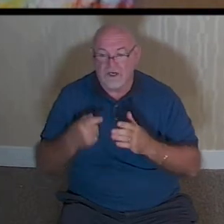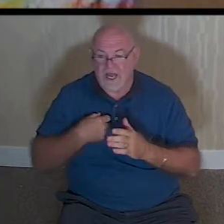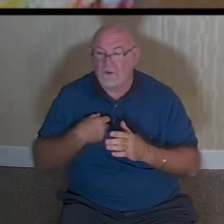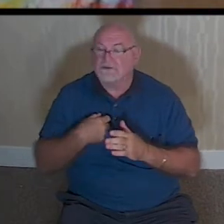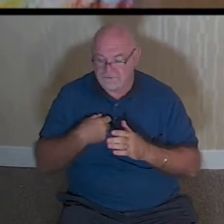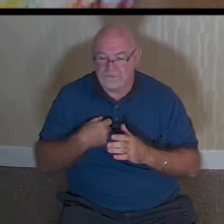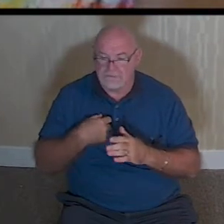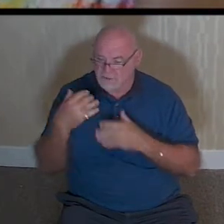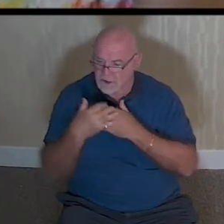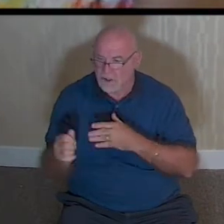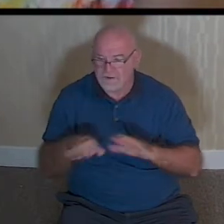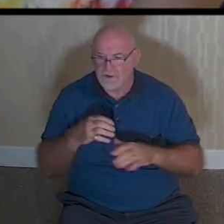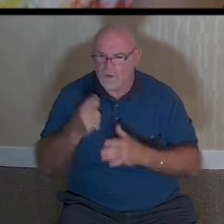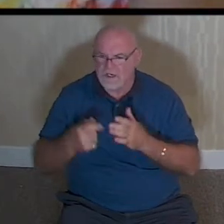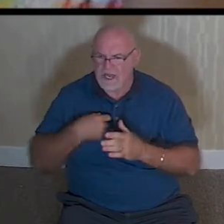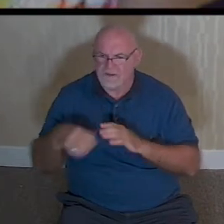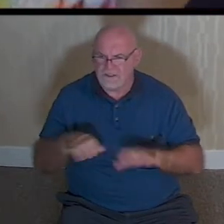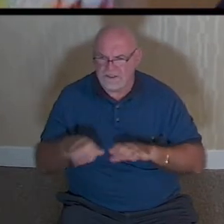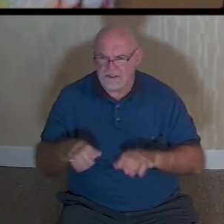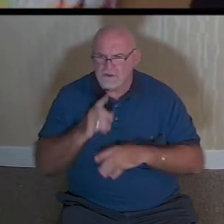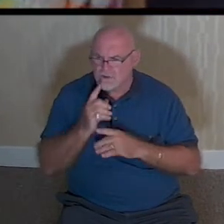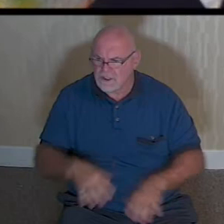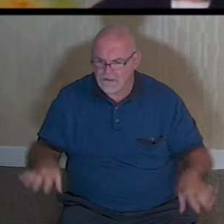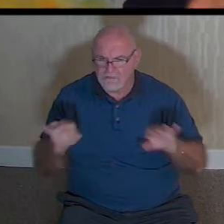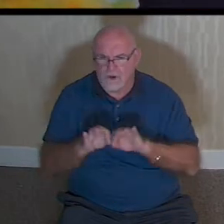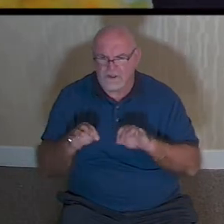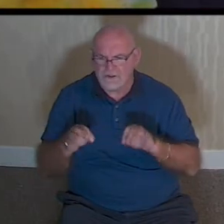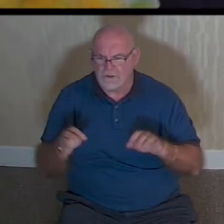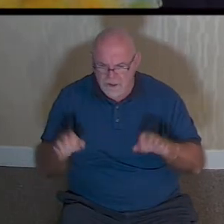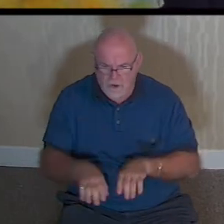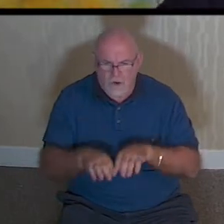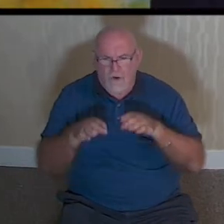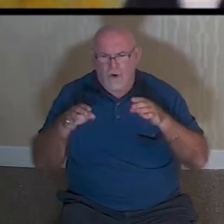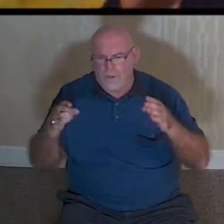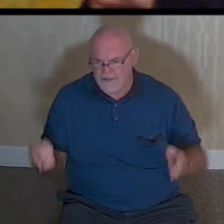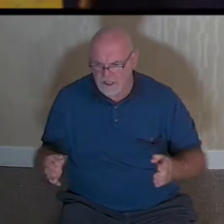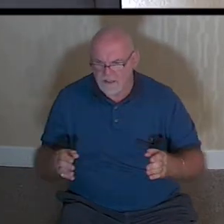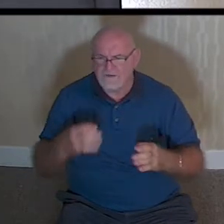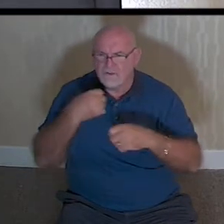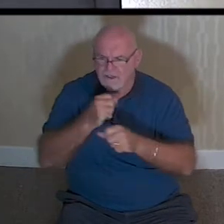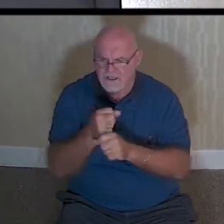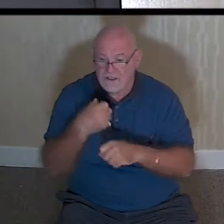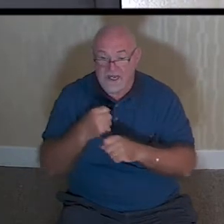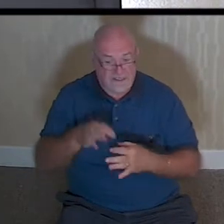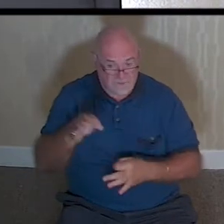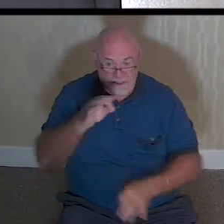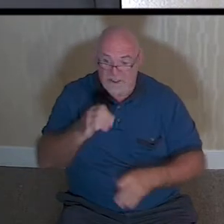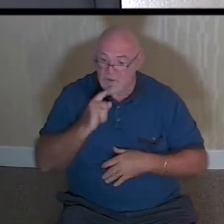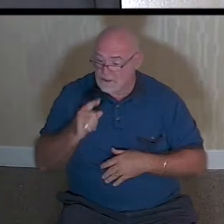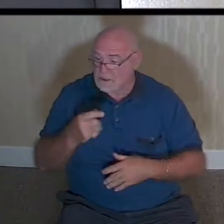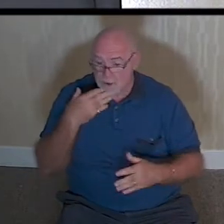do. What I was doing is important to the unfoldment of creation. And Spirit is grateful that we